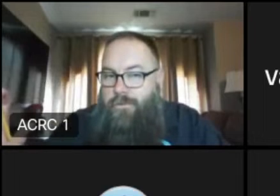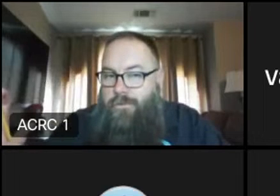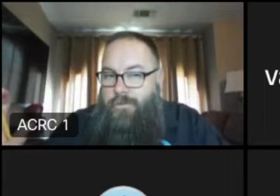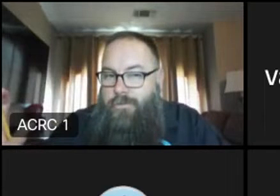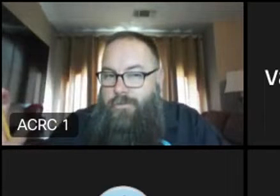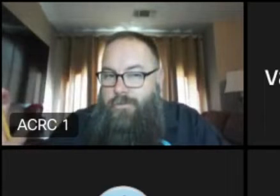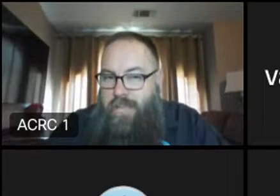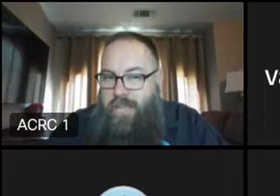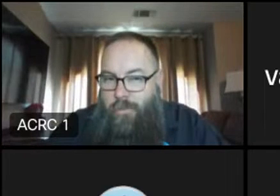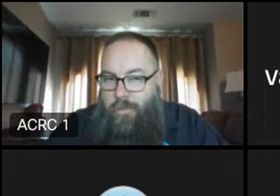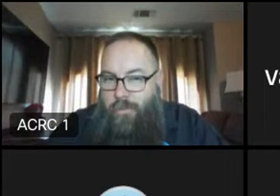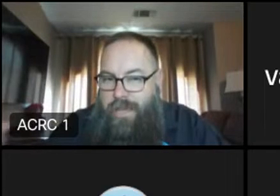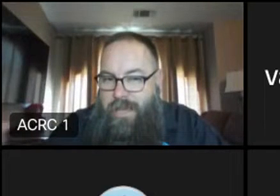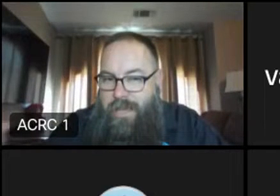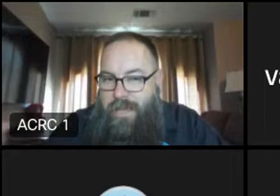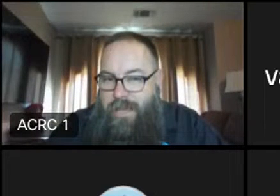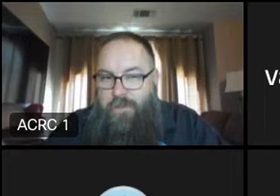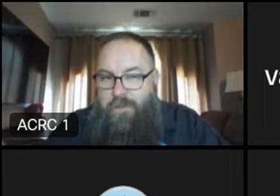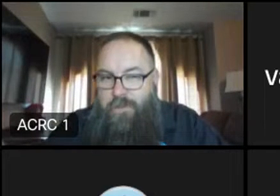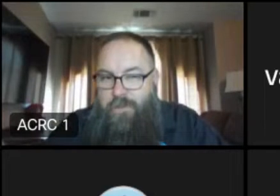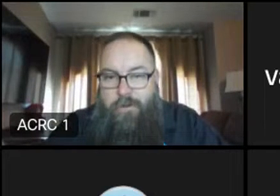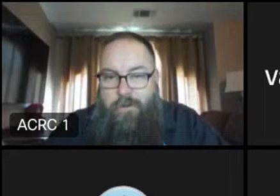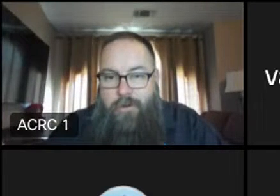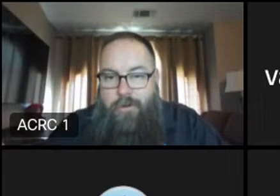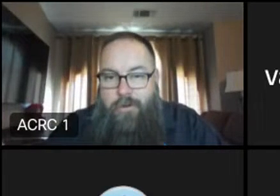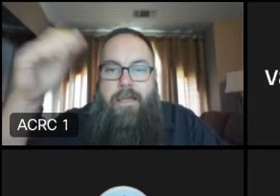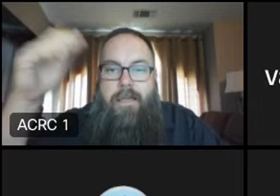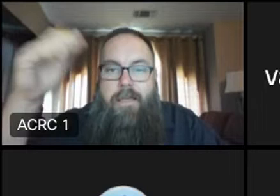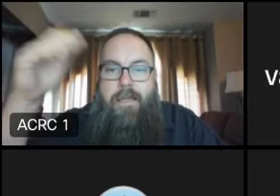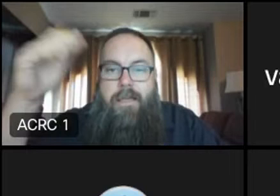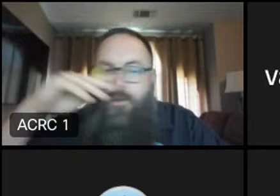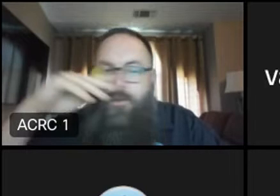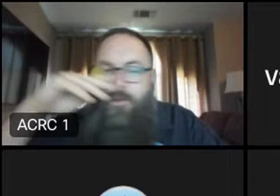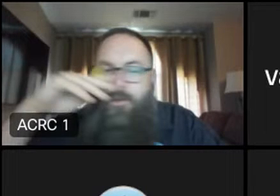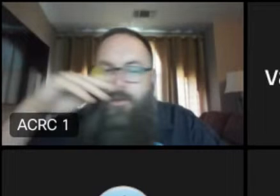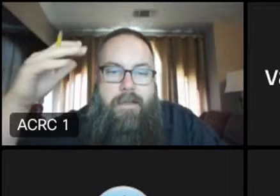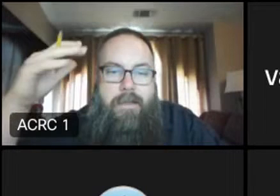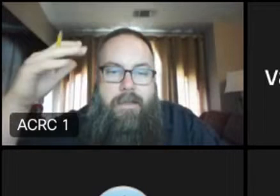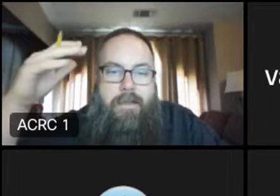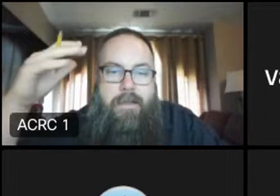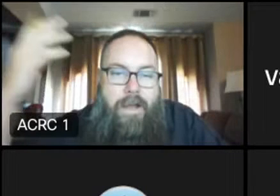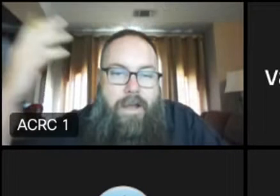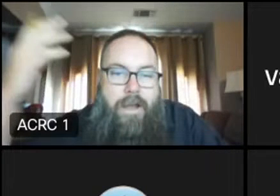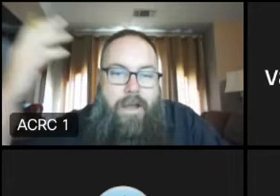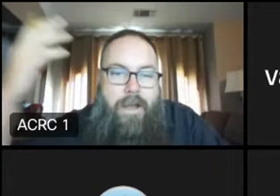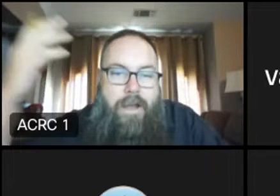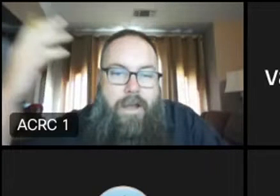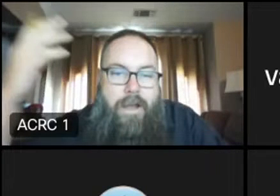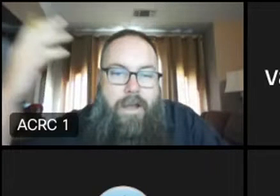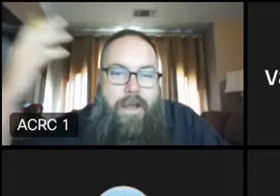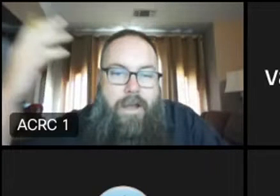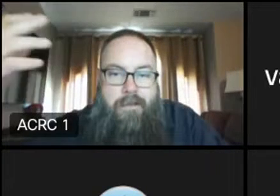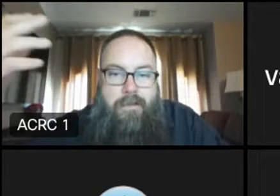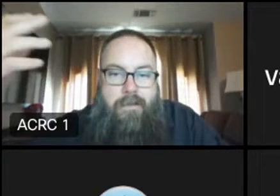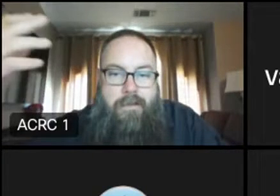until January 1 to kind of figure these things out. We have to look at what is the need going